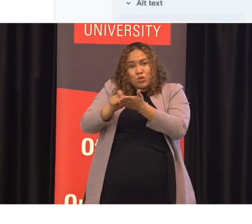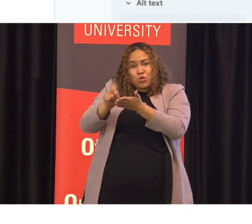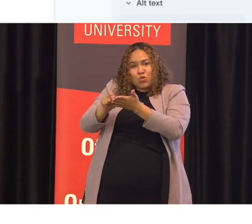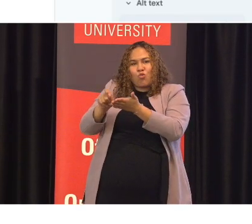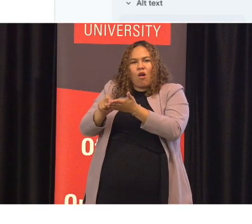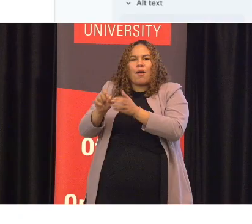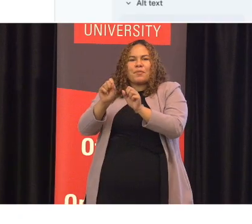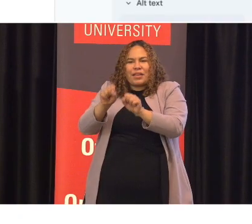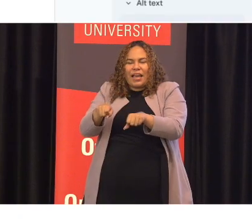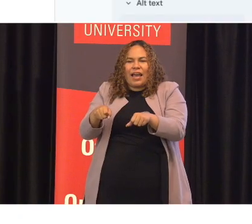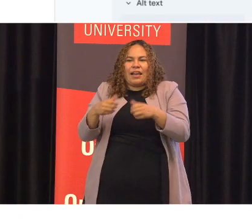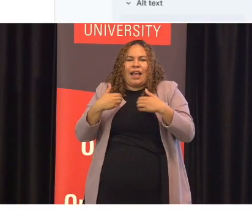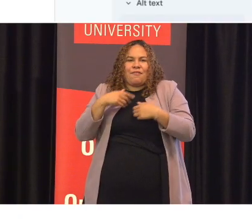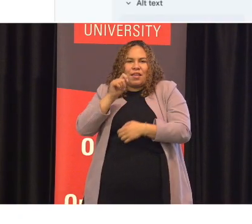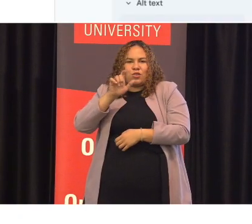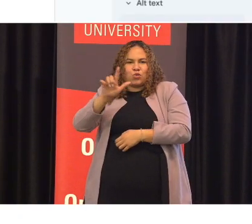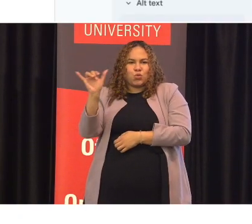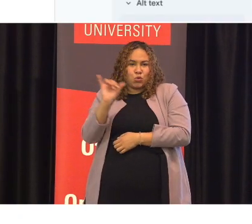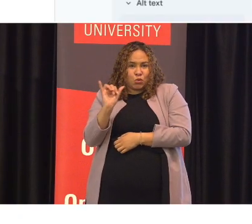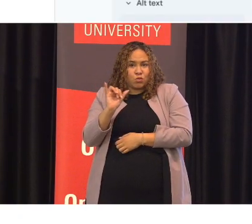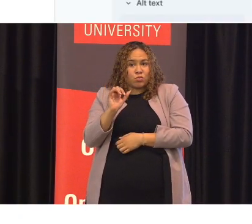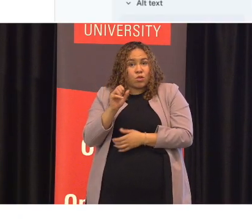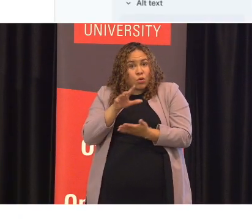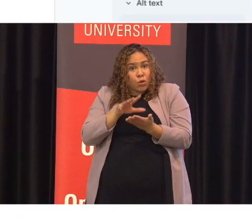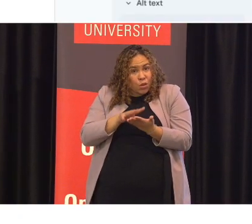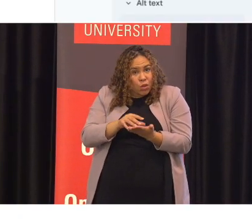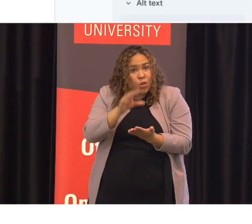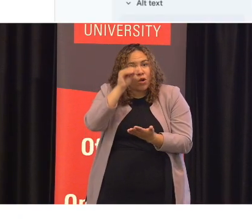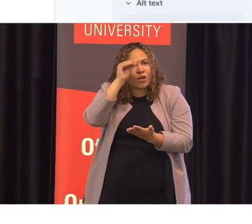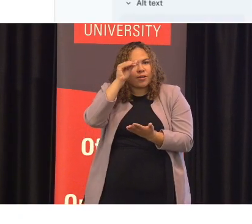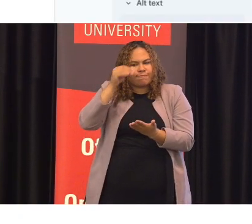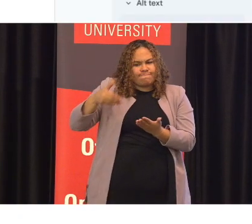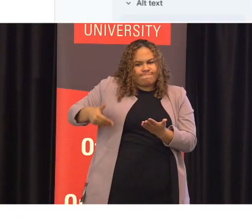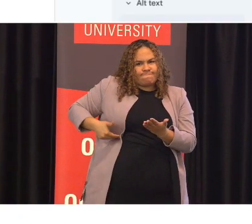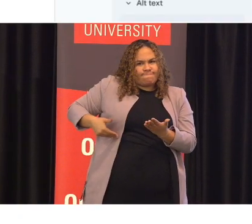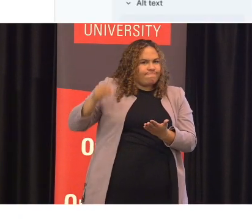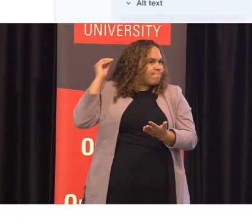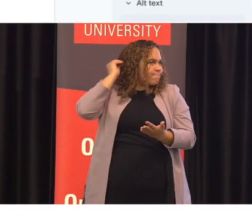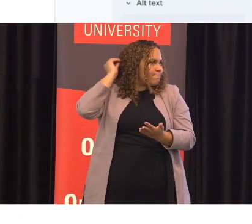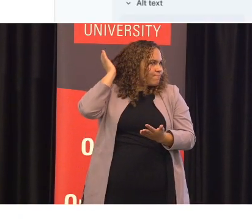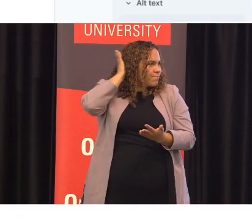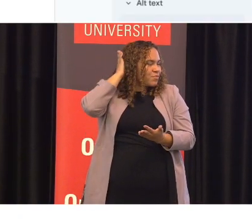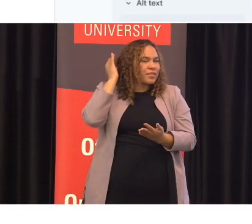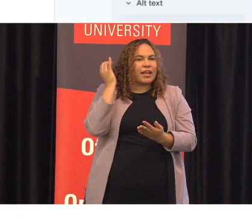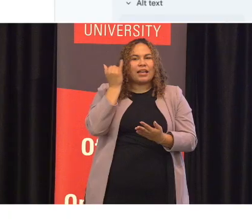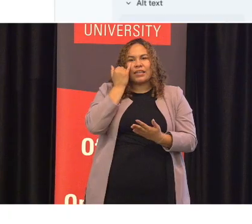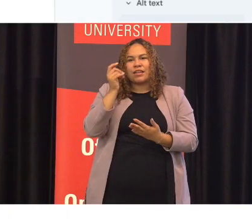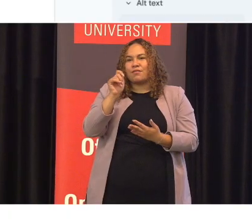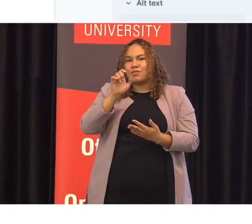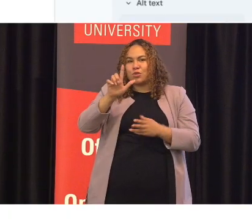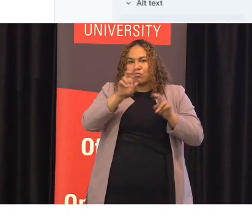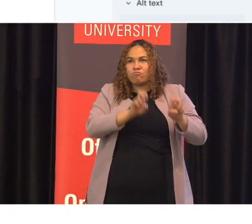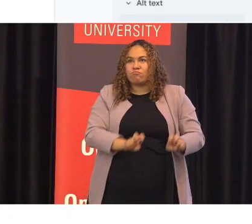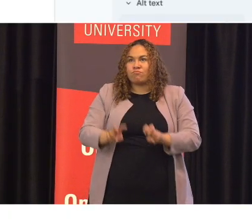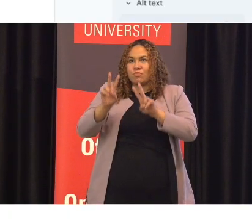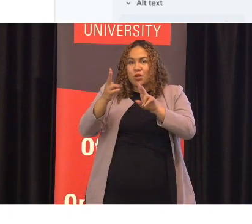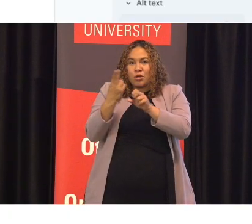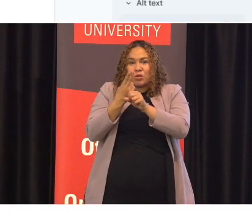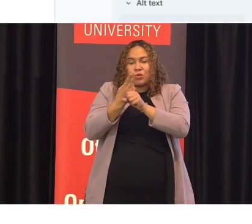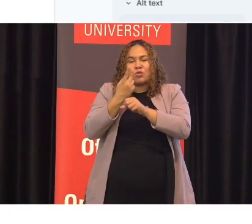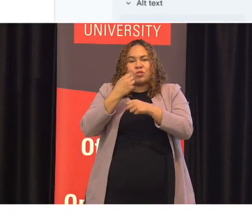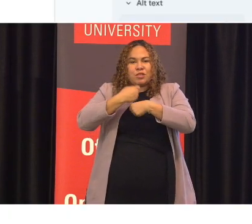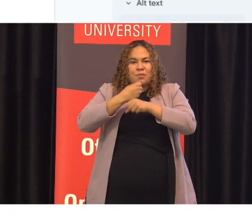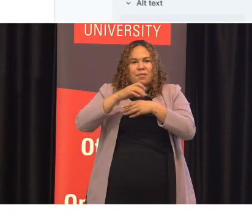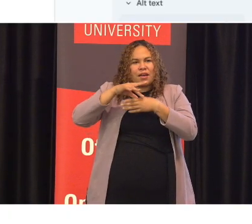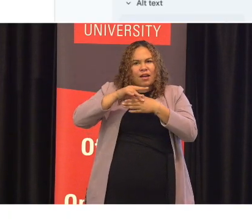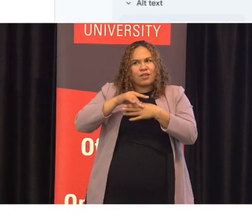well. So learn it, be mindful of it, and any tool that you pull up to use in the digital space to create content,